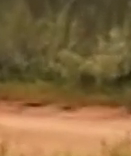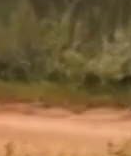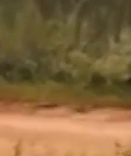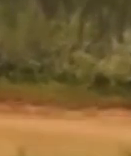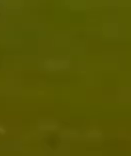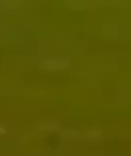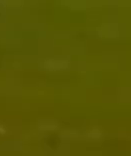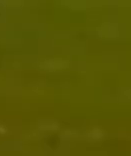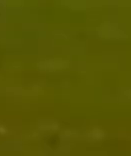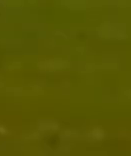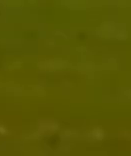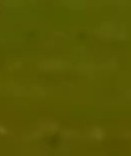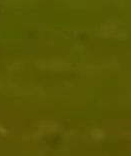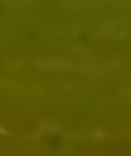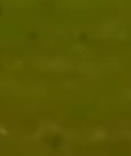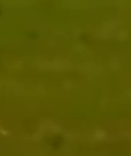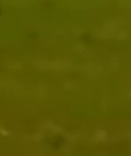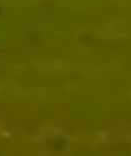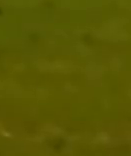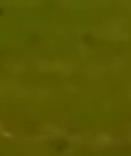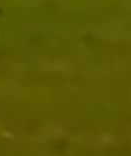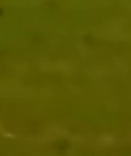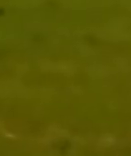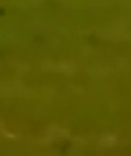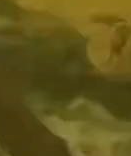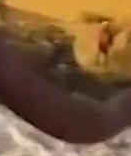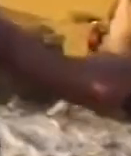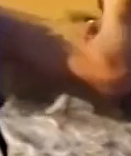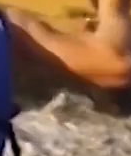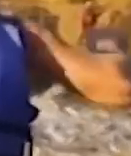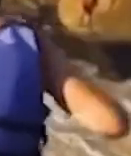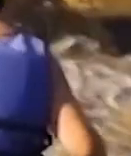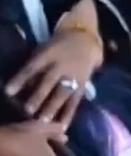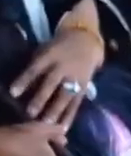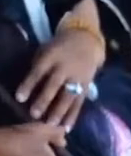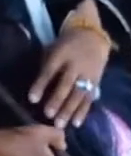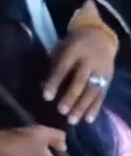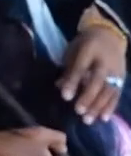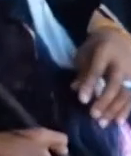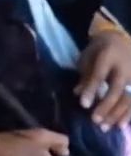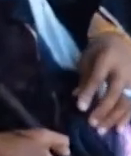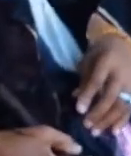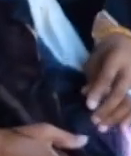choose a path to awaken your senses, to feel the rush of